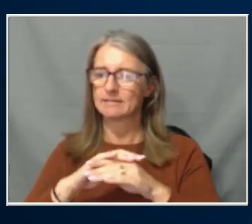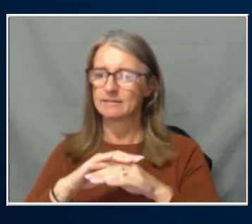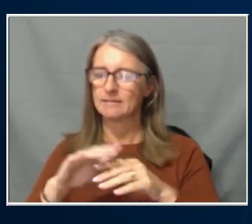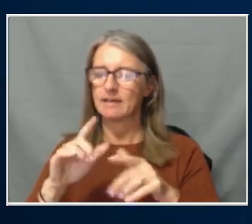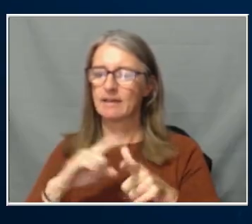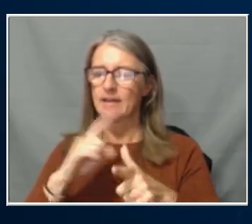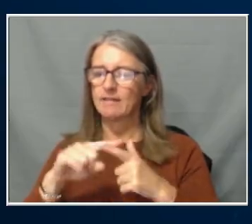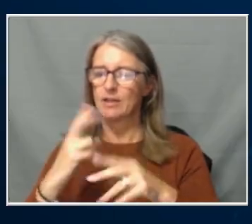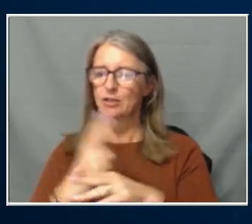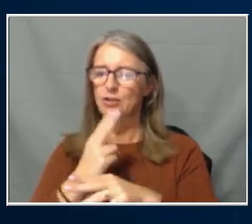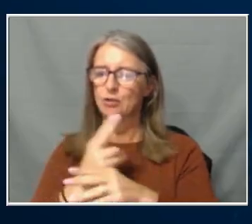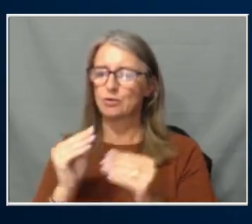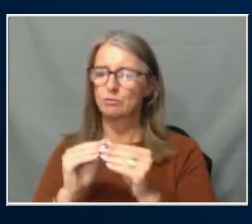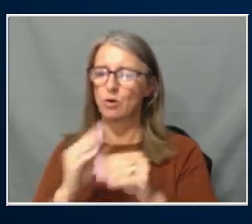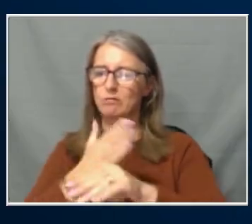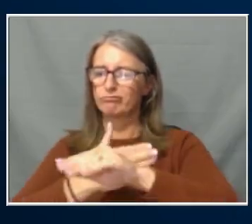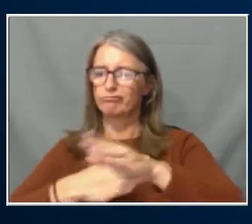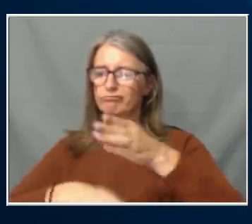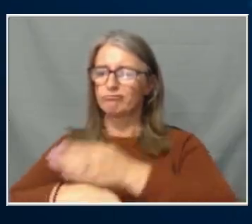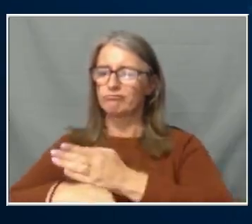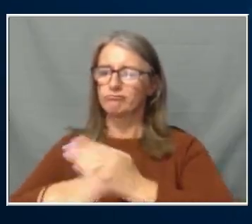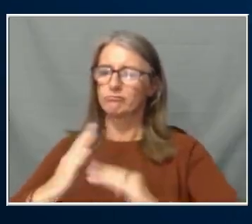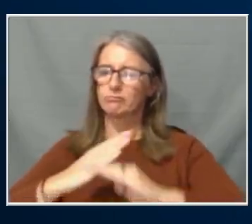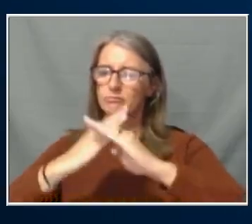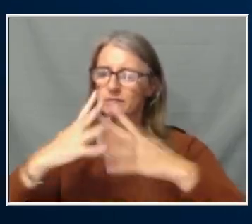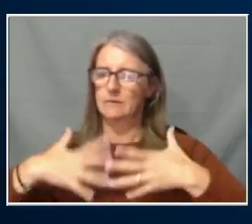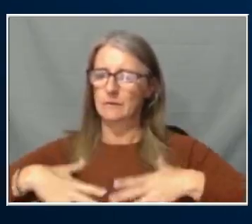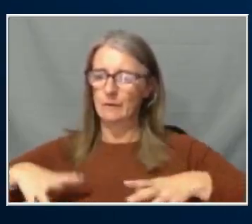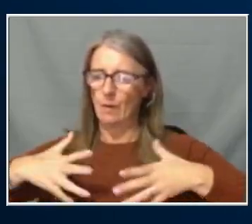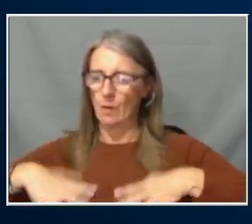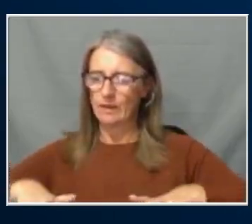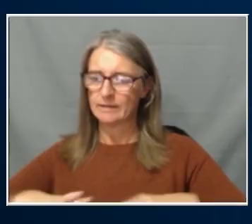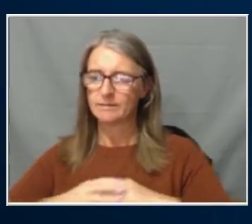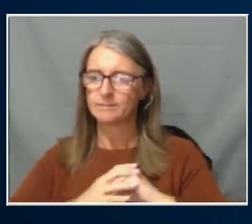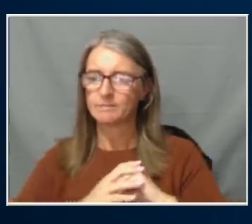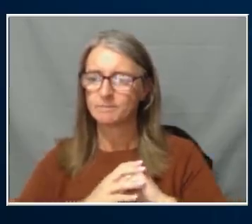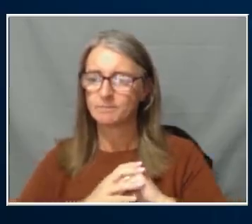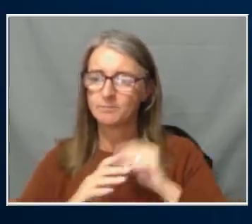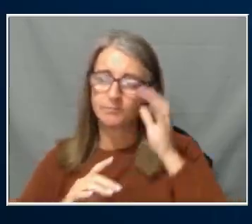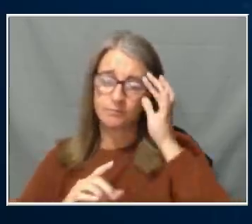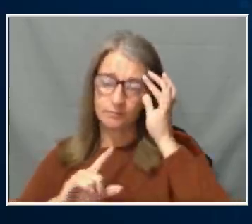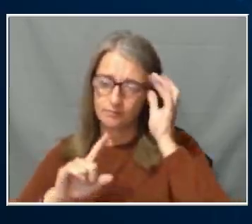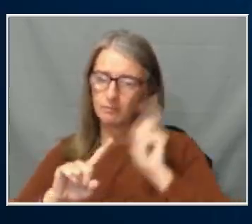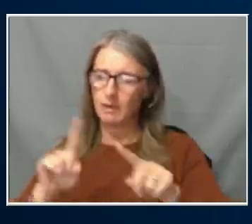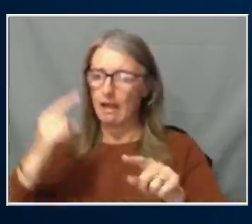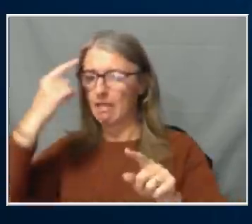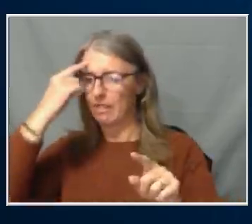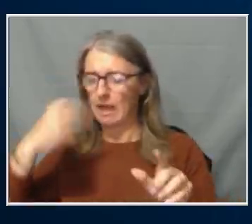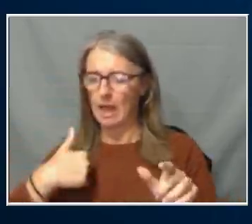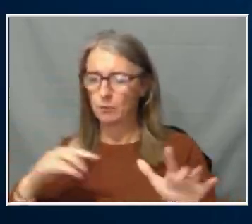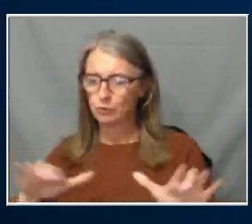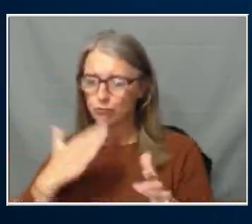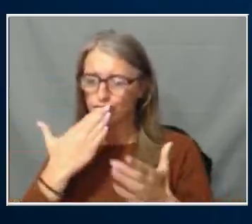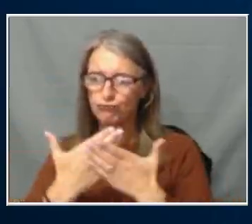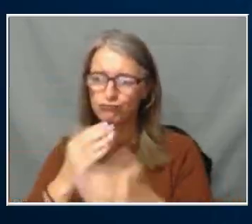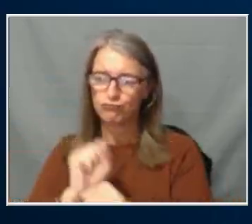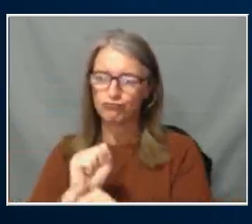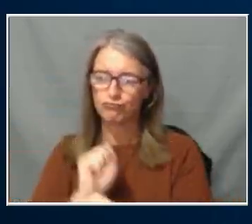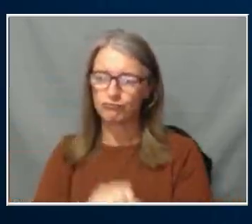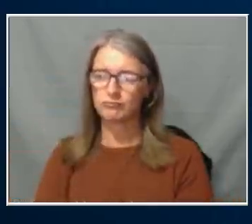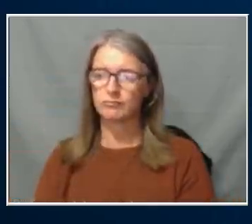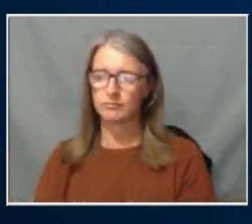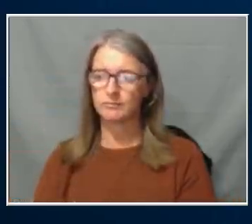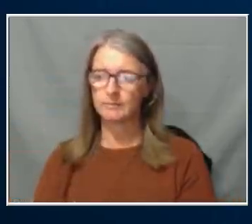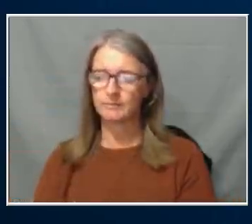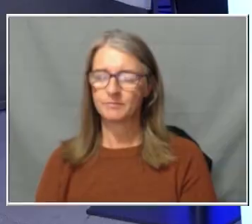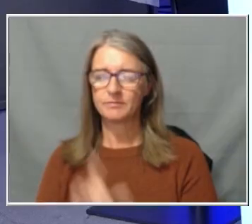and then try to wear more protective clothing on my arms. But I thought I was doing a pretty good job with that. Yeah,